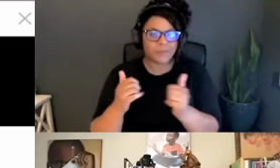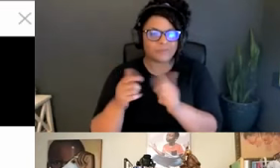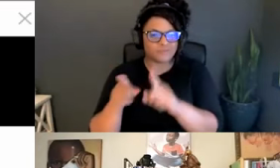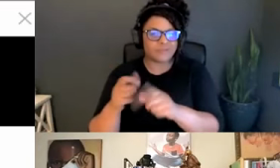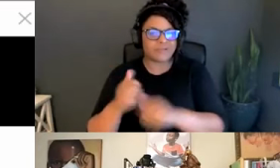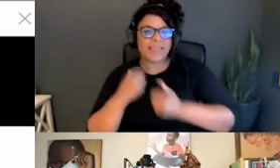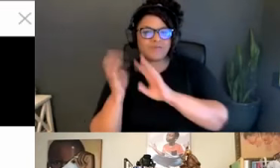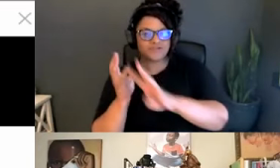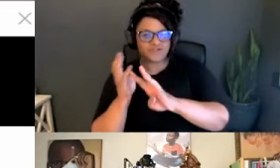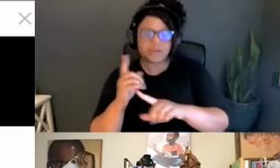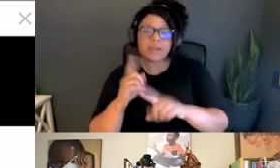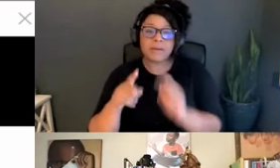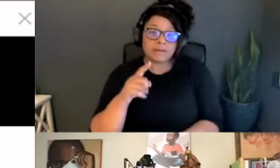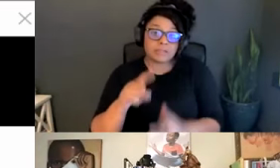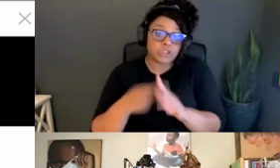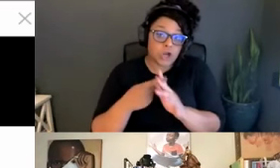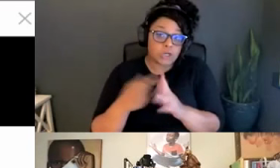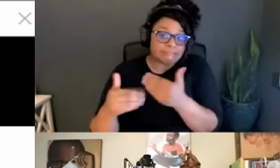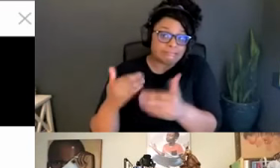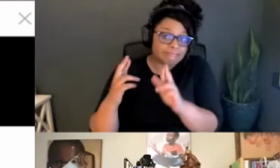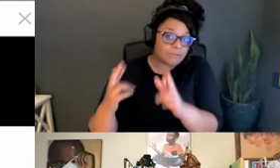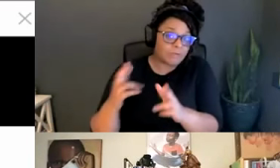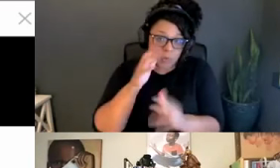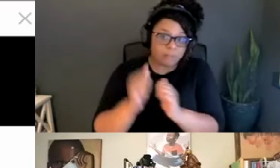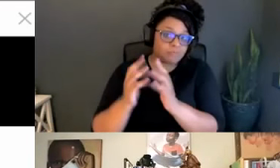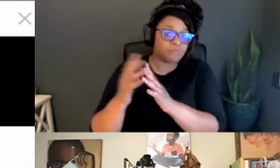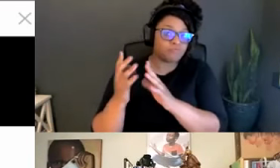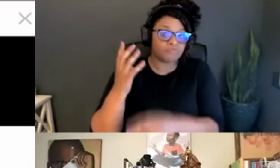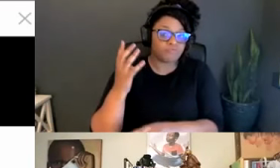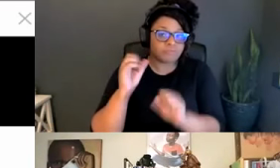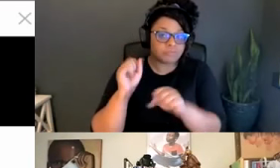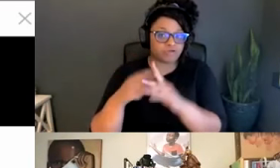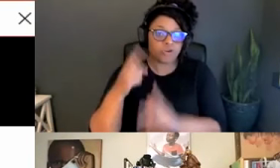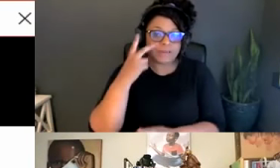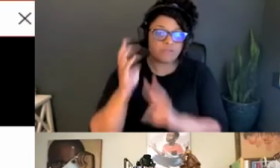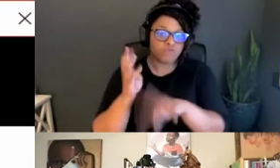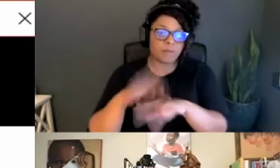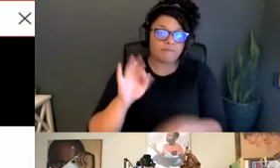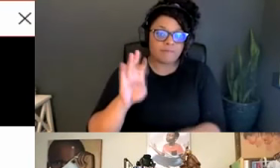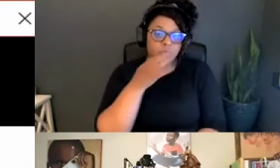we are working on it, and we'll get that up and running as soon as we can.